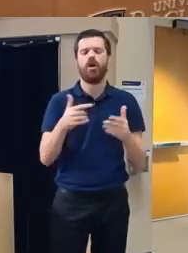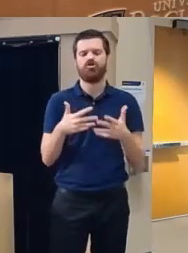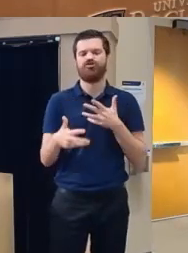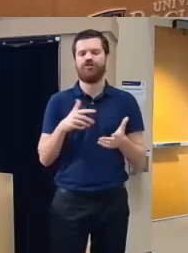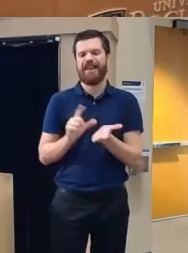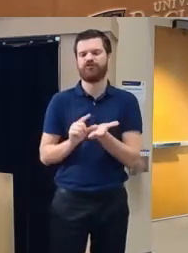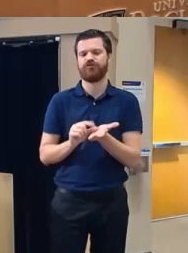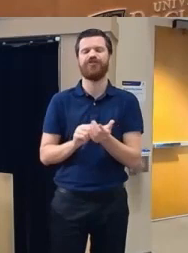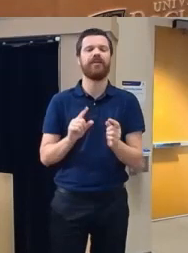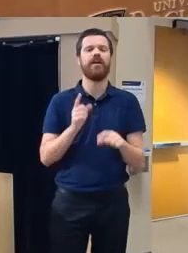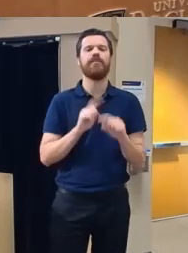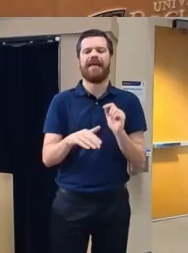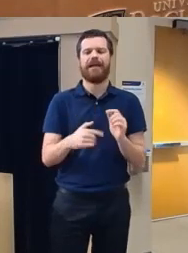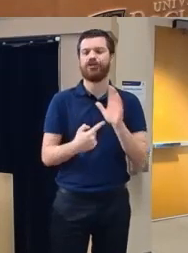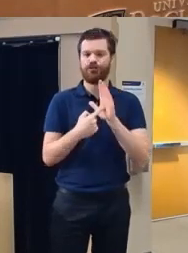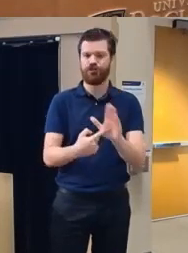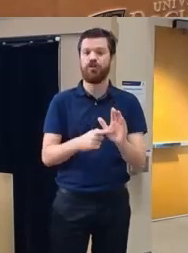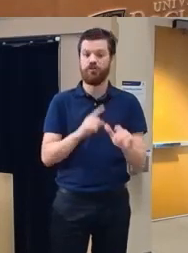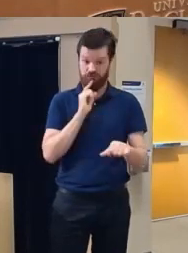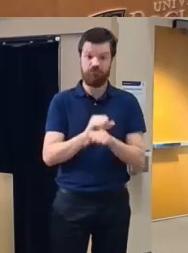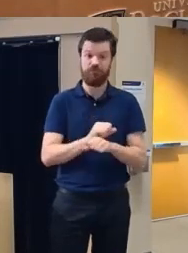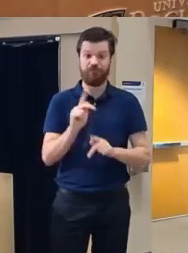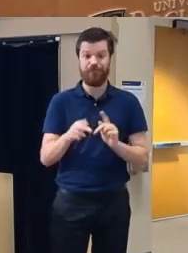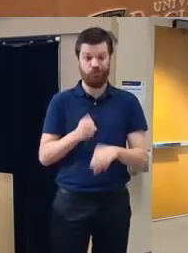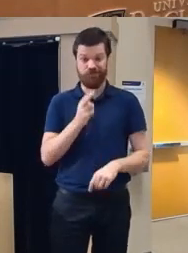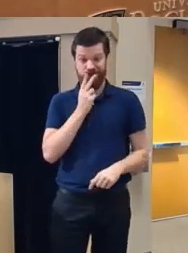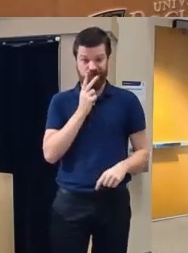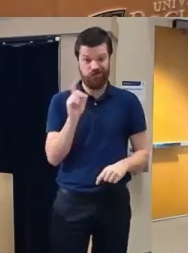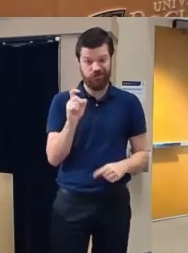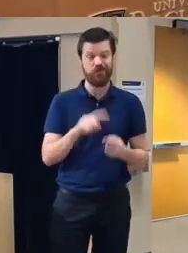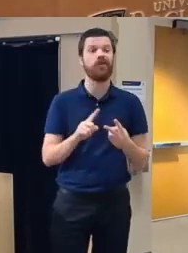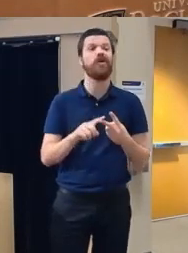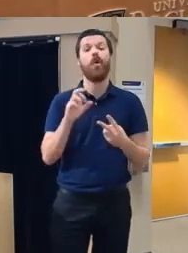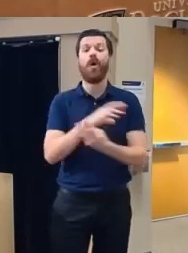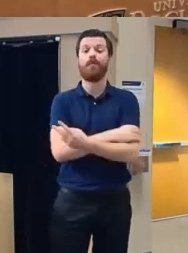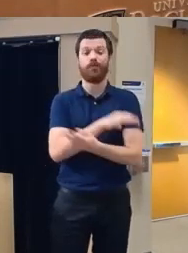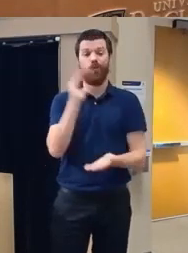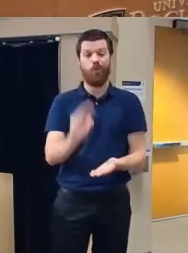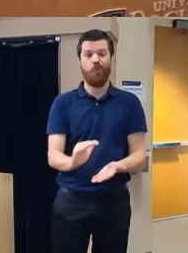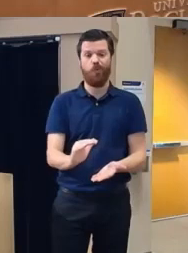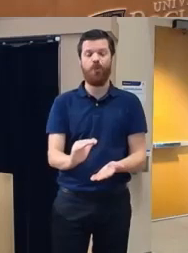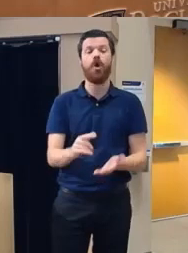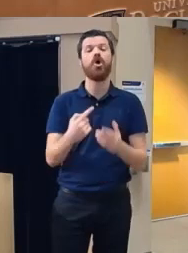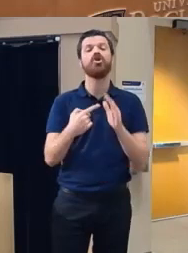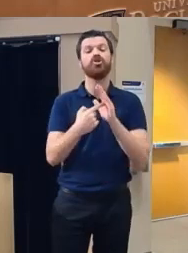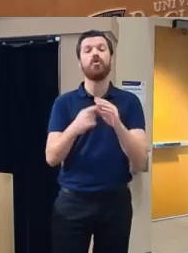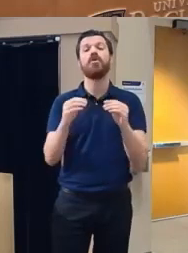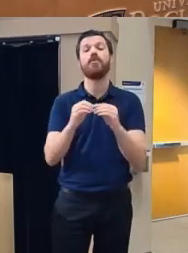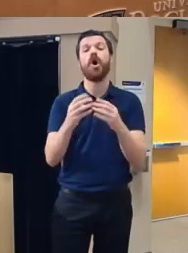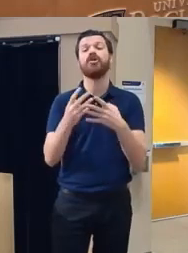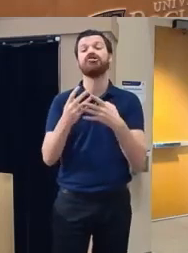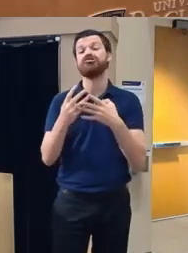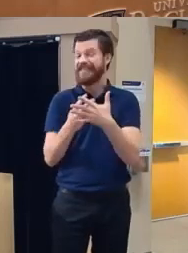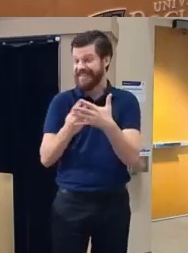not really shown that people were quitting smoking or people were having their blood pressure lowered. They showed more screening,